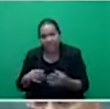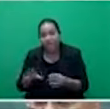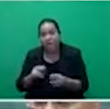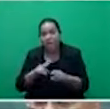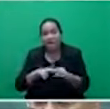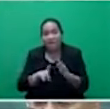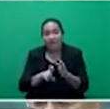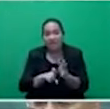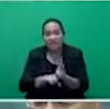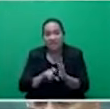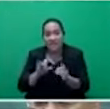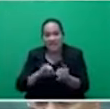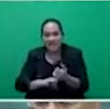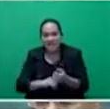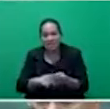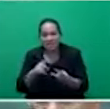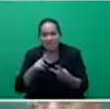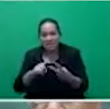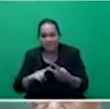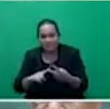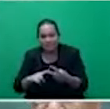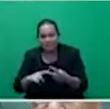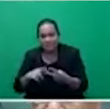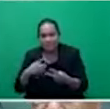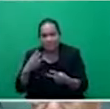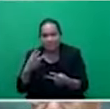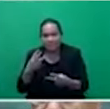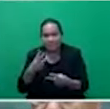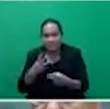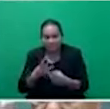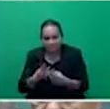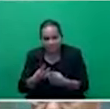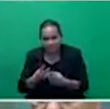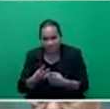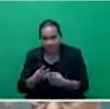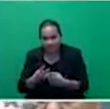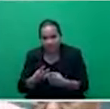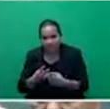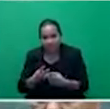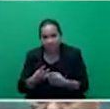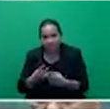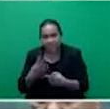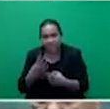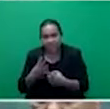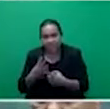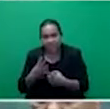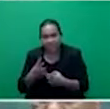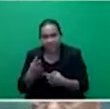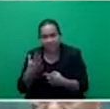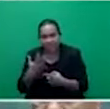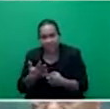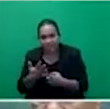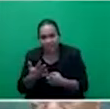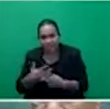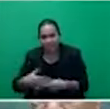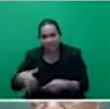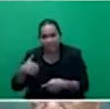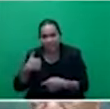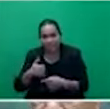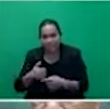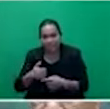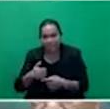FRCS, Shalini Kumar, Momina Beg, Tale Katimbau, Tima Rayawa, Rahul Gounder,